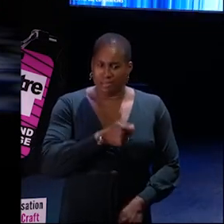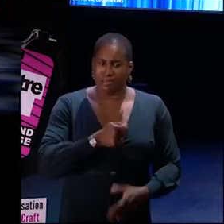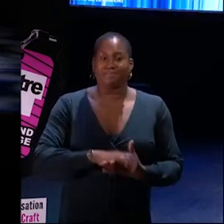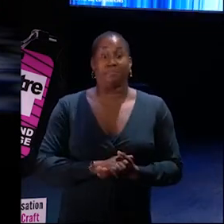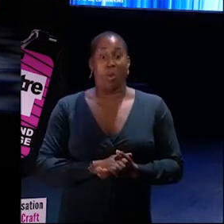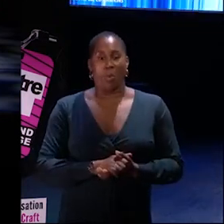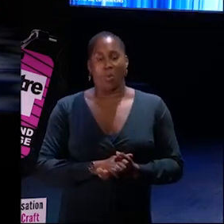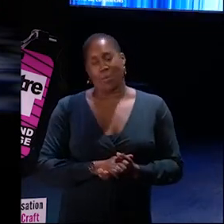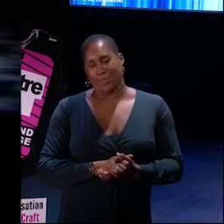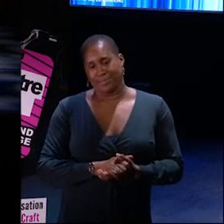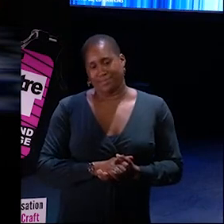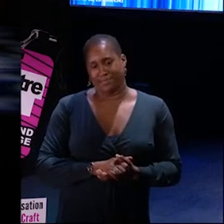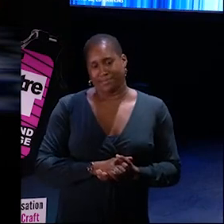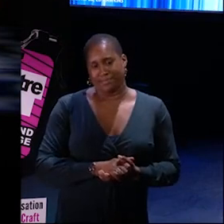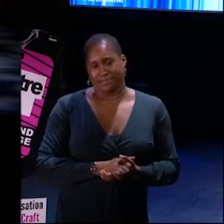There we go.